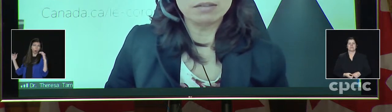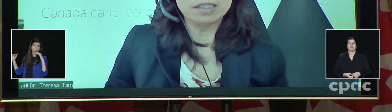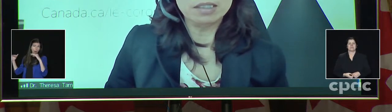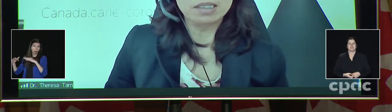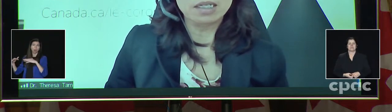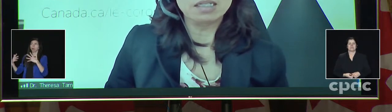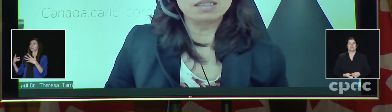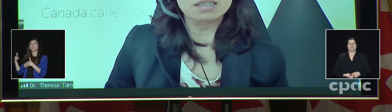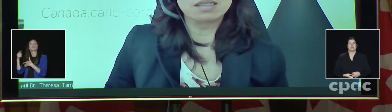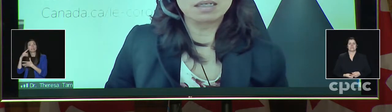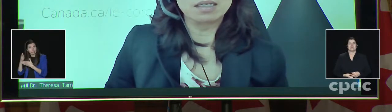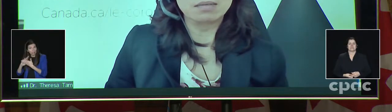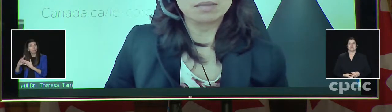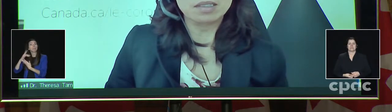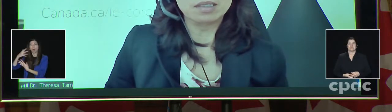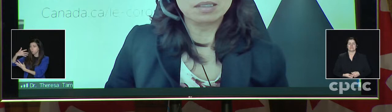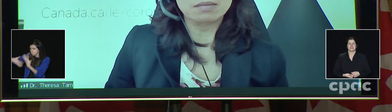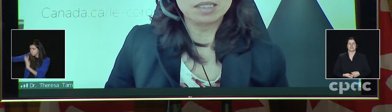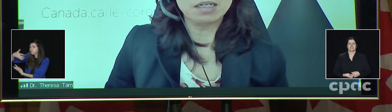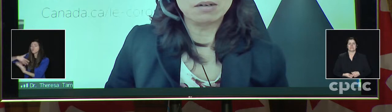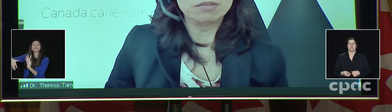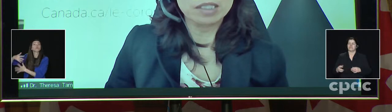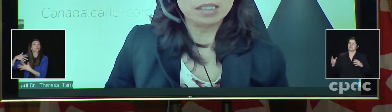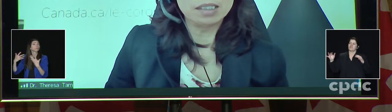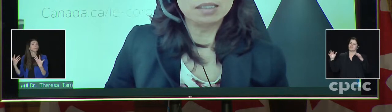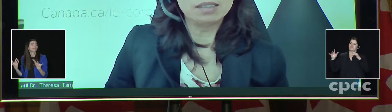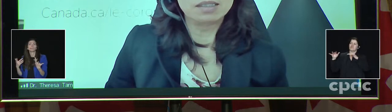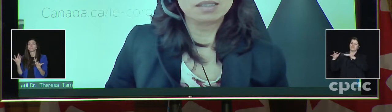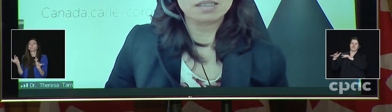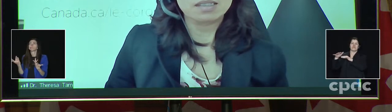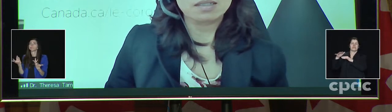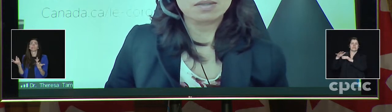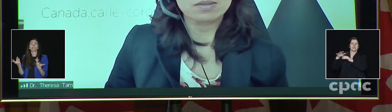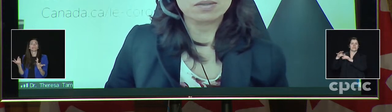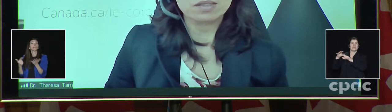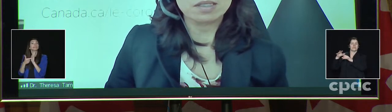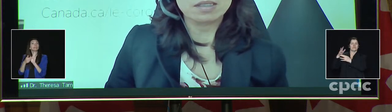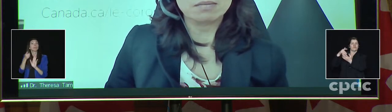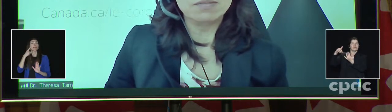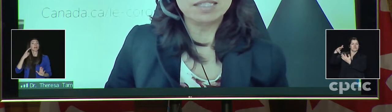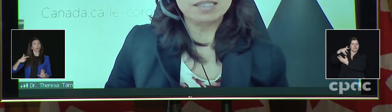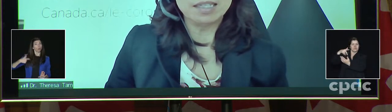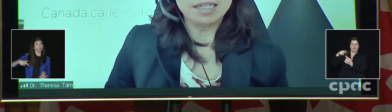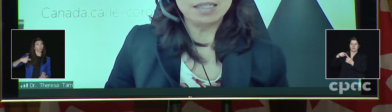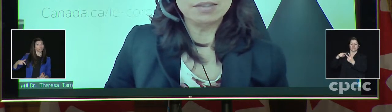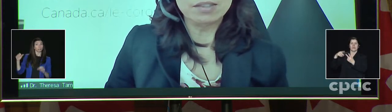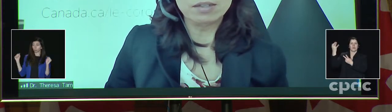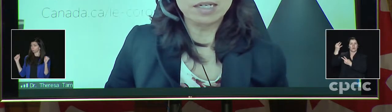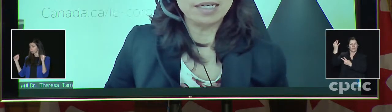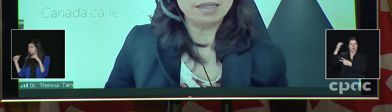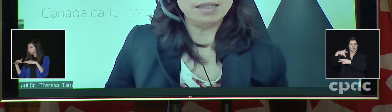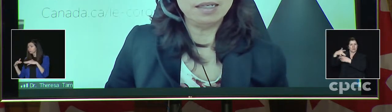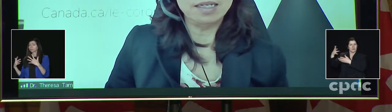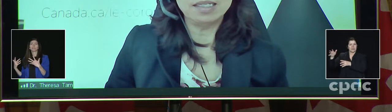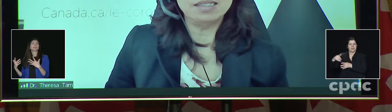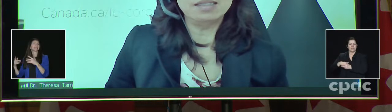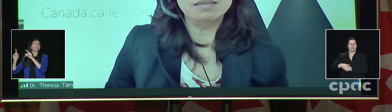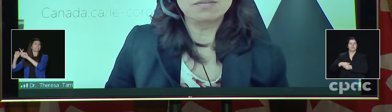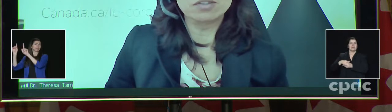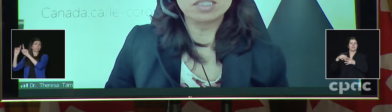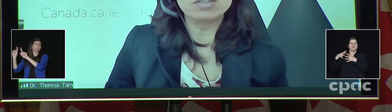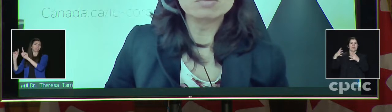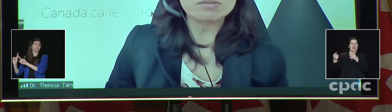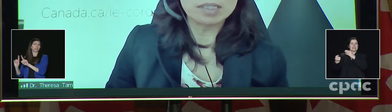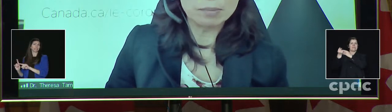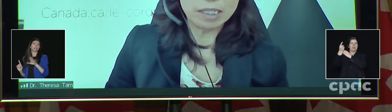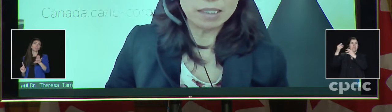social gatherings. Others are conferences or events like that. So I think anything to